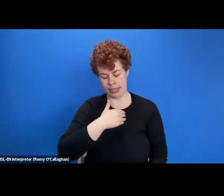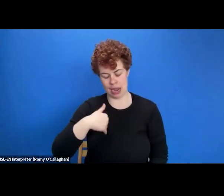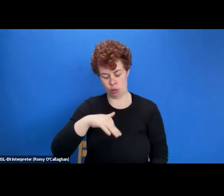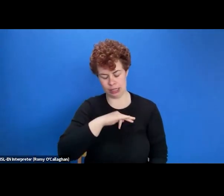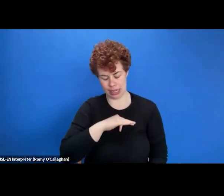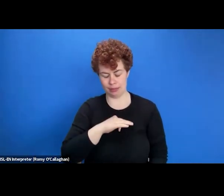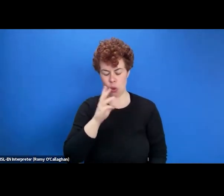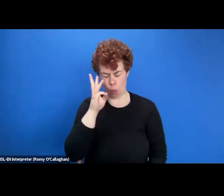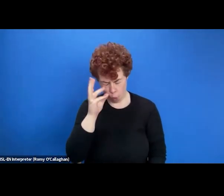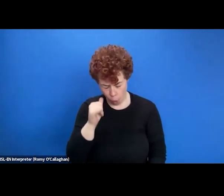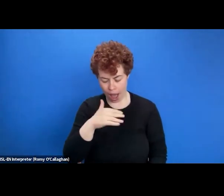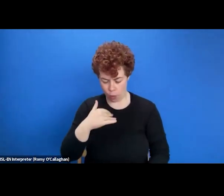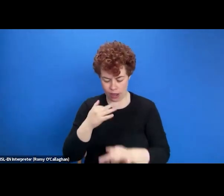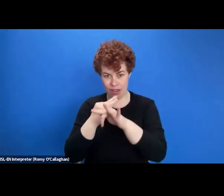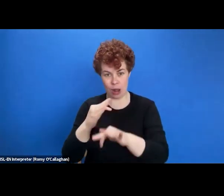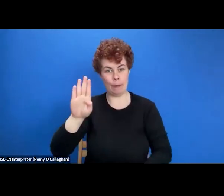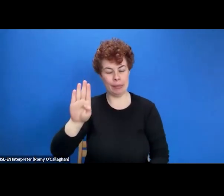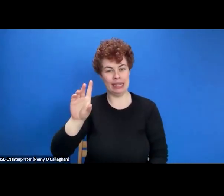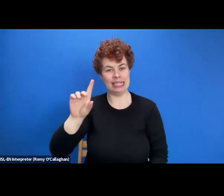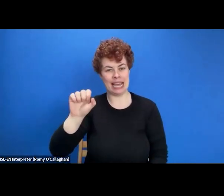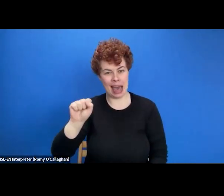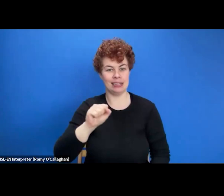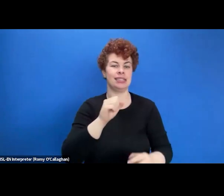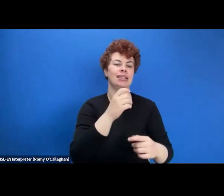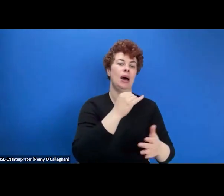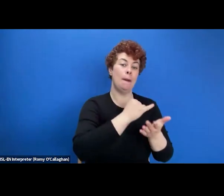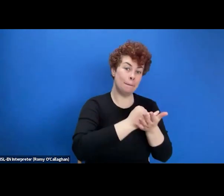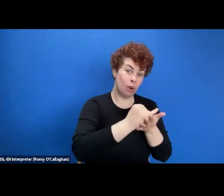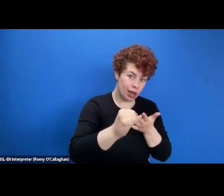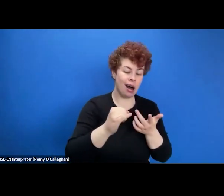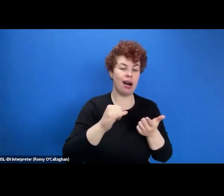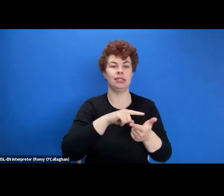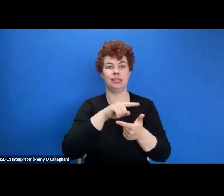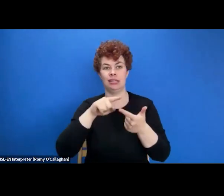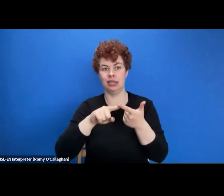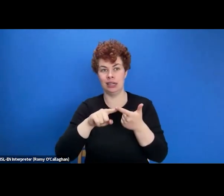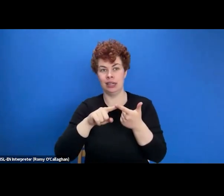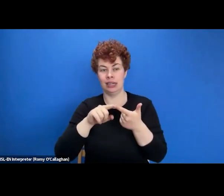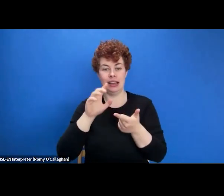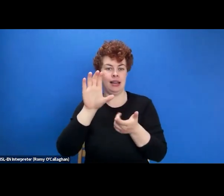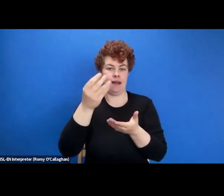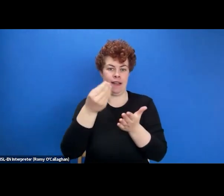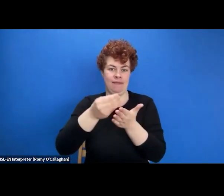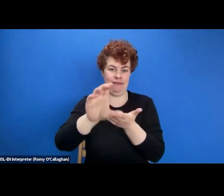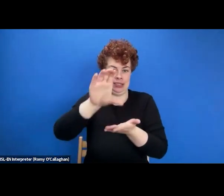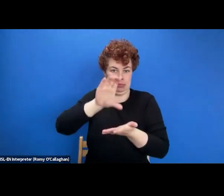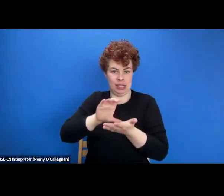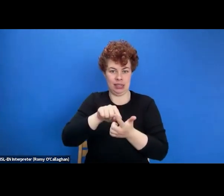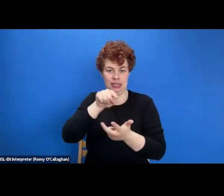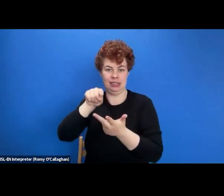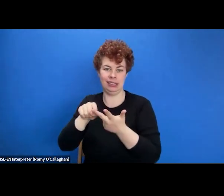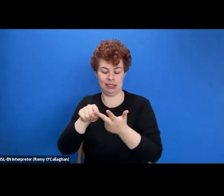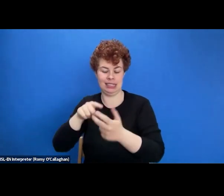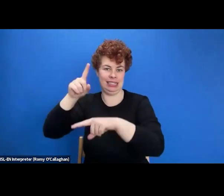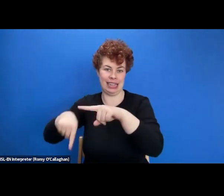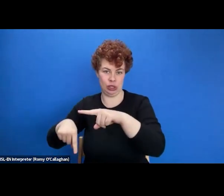why BDS. So I just really appreciate that. And so thank you for everything that you shared with us. I guess what I'm going to